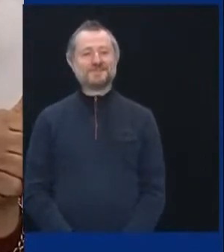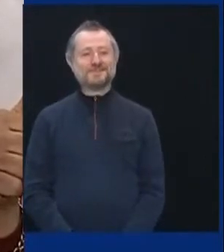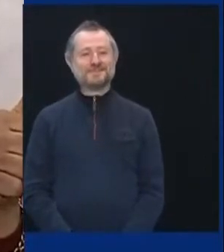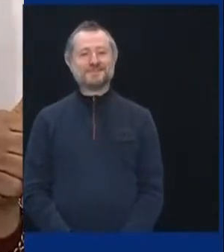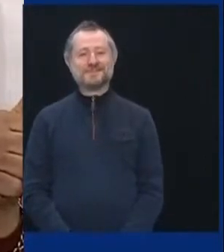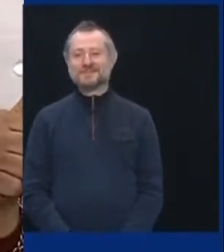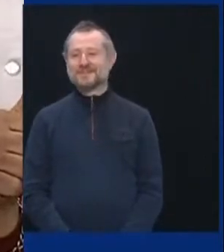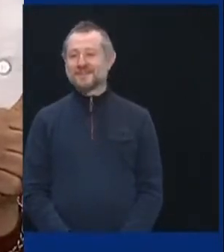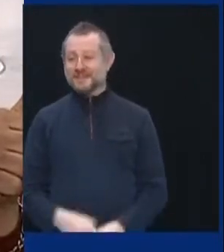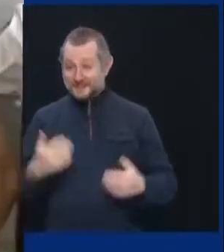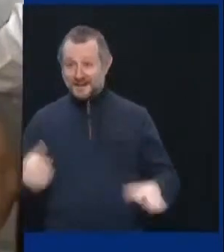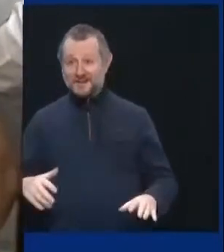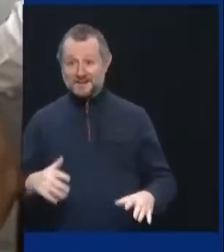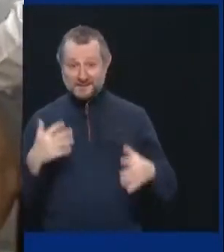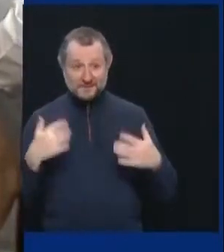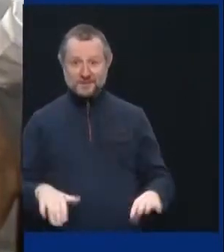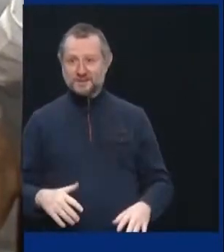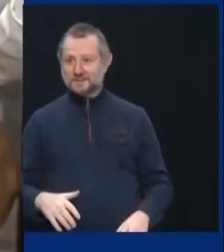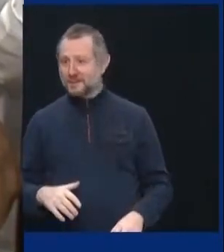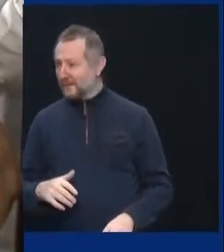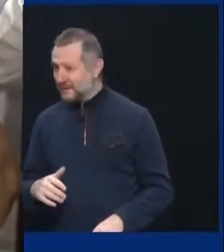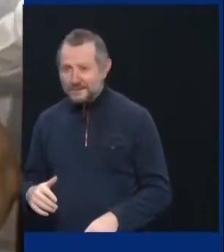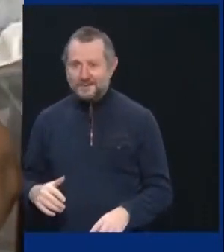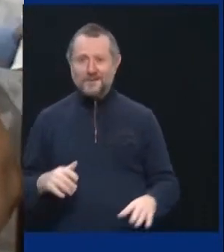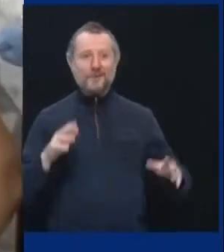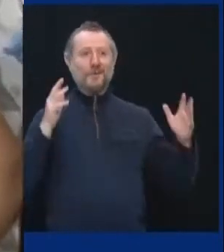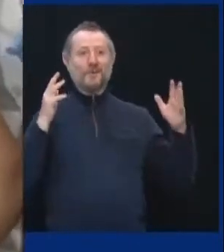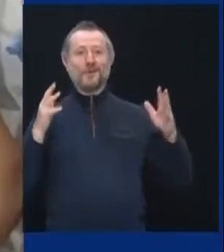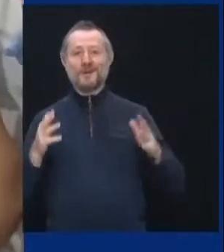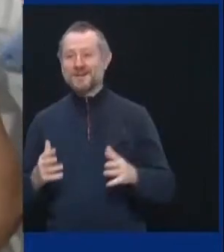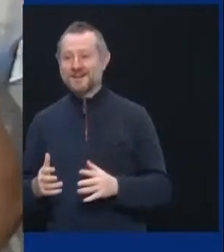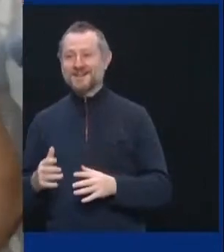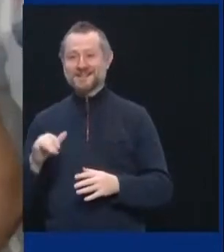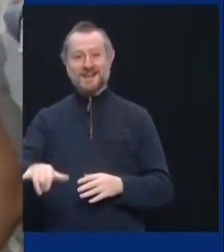You did it. That's it. Yeah. Stay there.